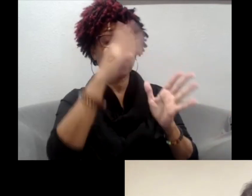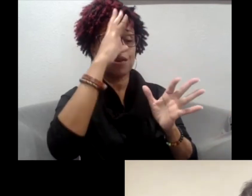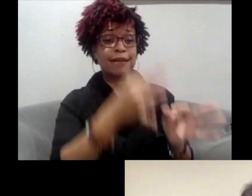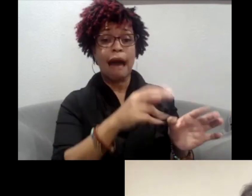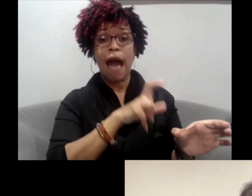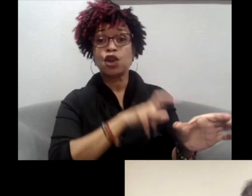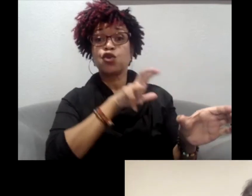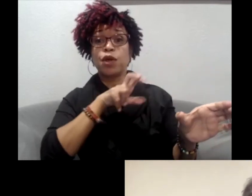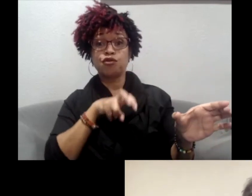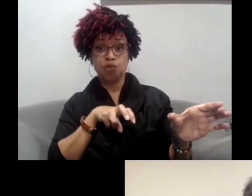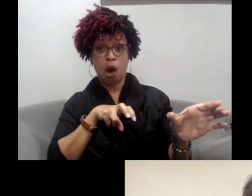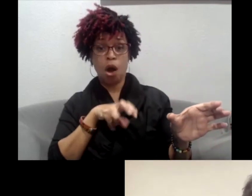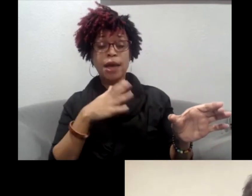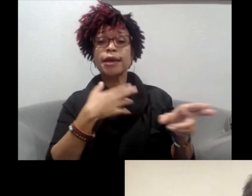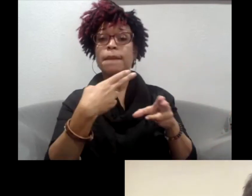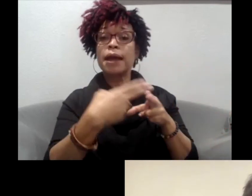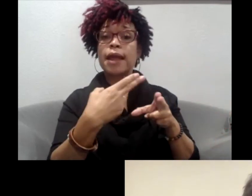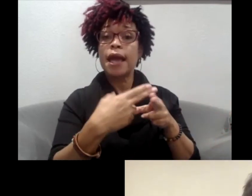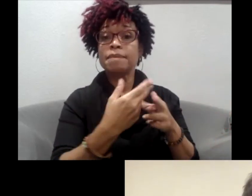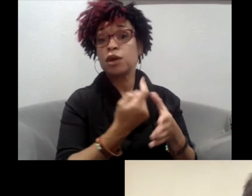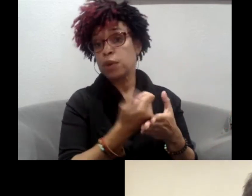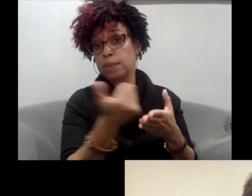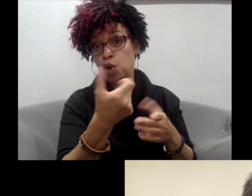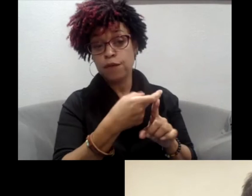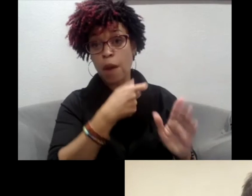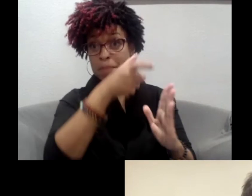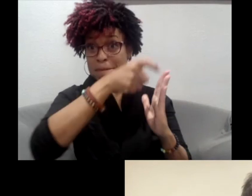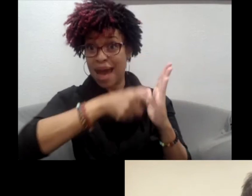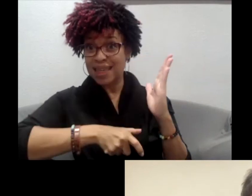withdraw, can my name be removed from the ballot? Can I get a refund?